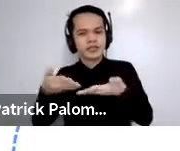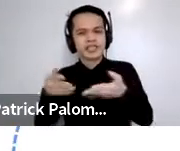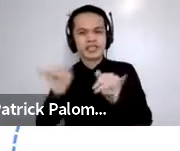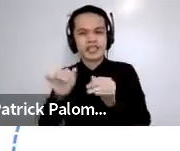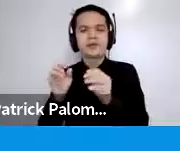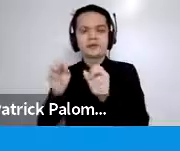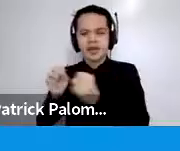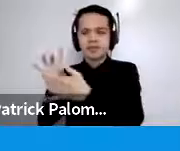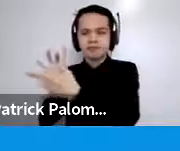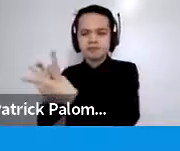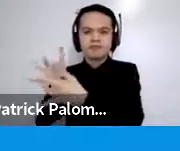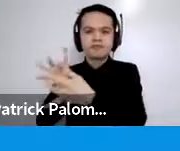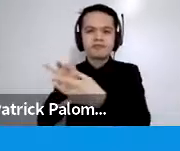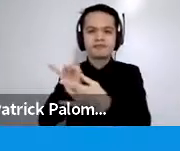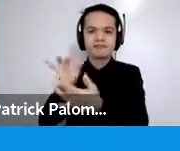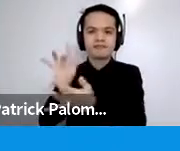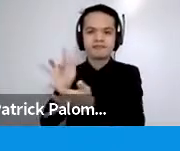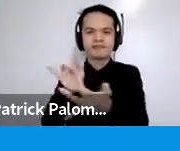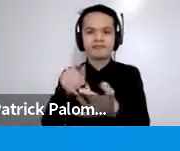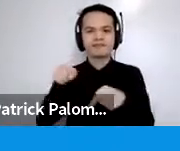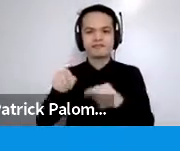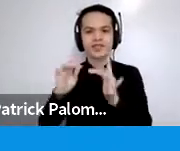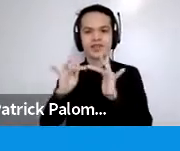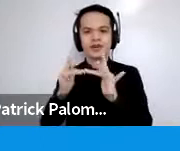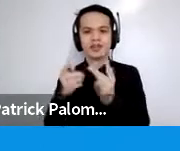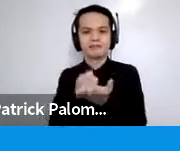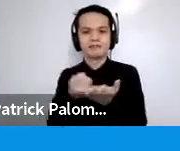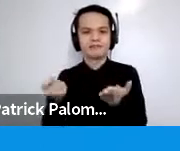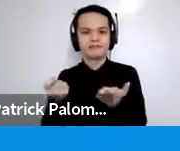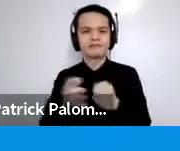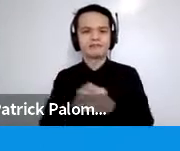Padlet. During the forum,